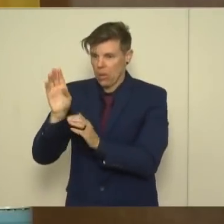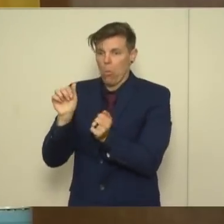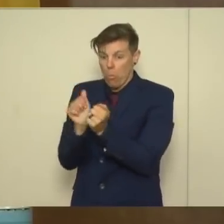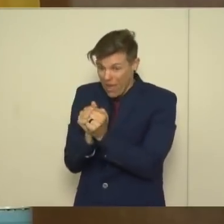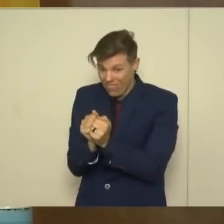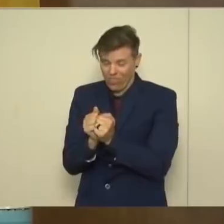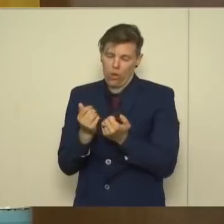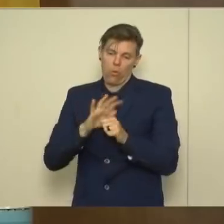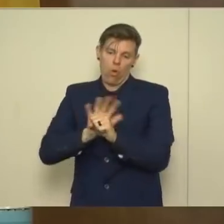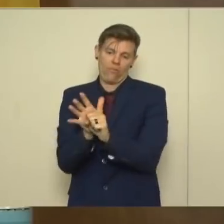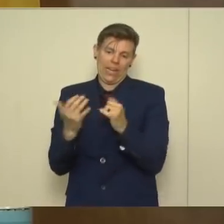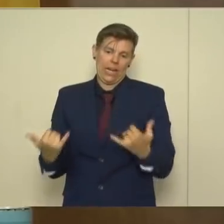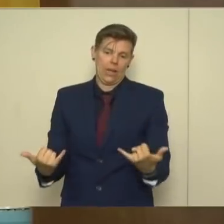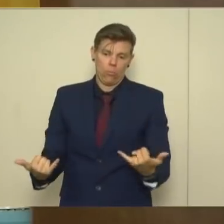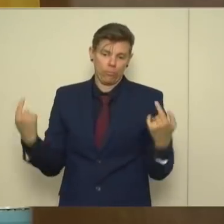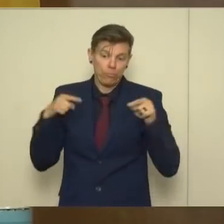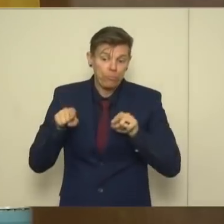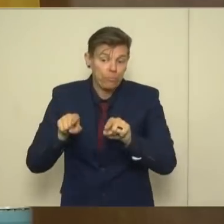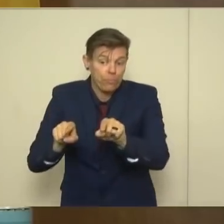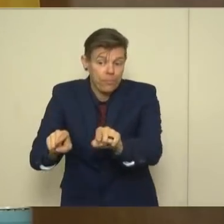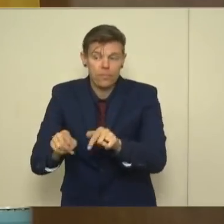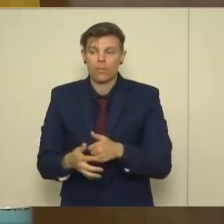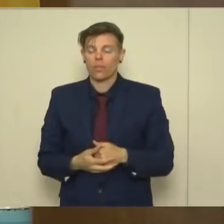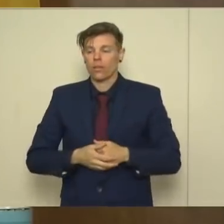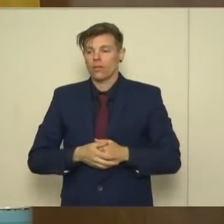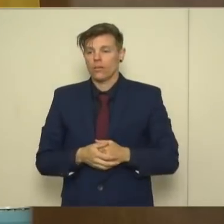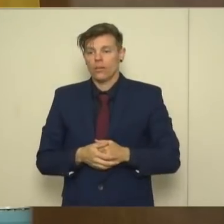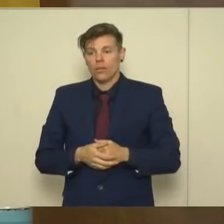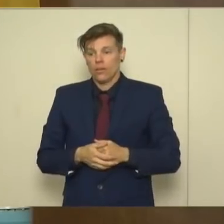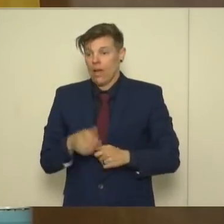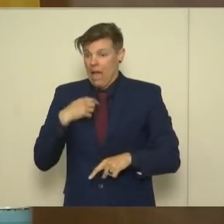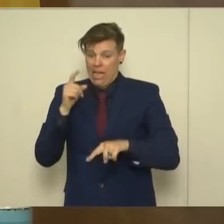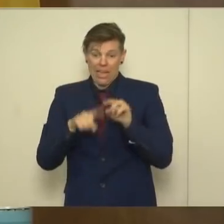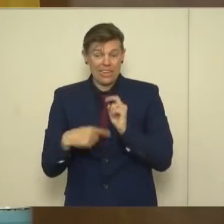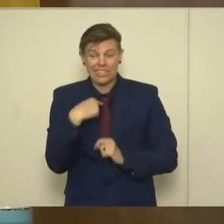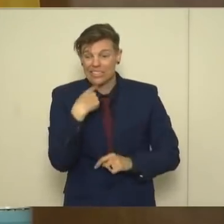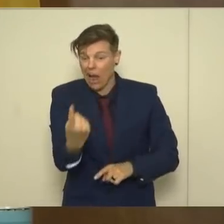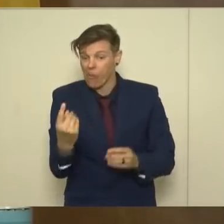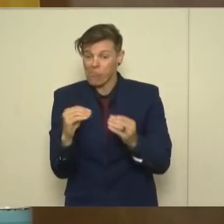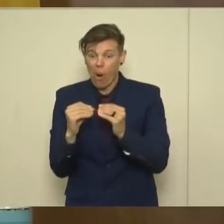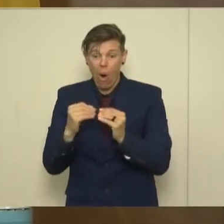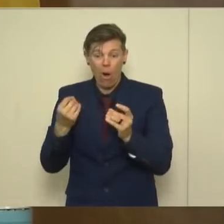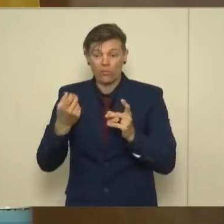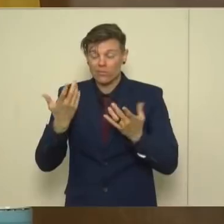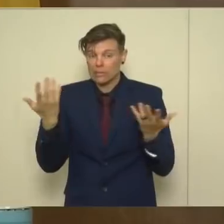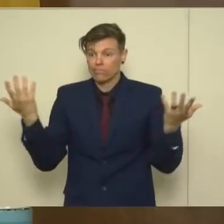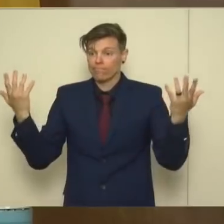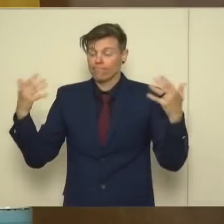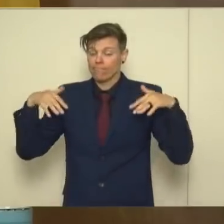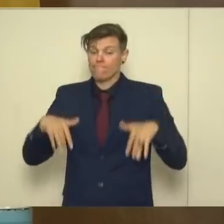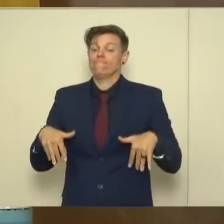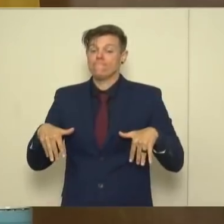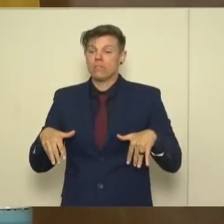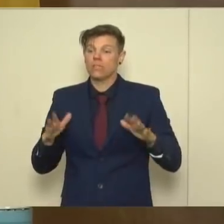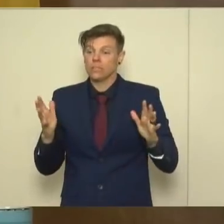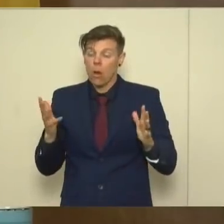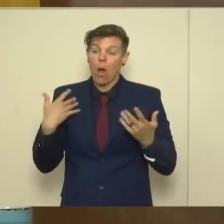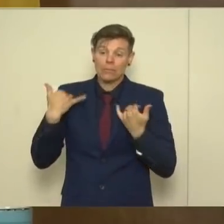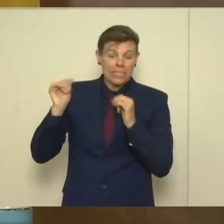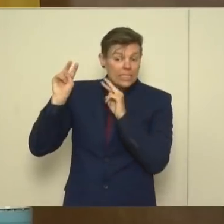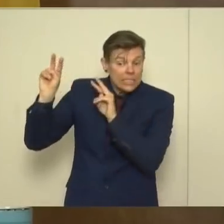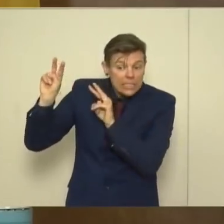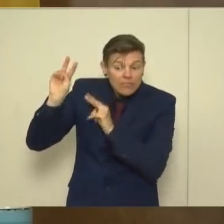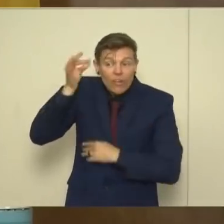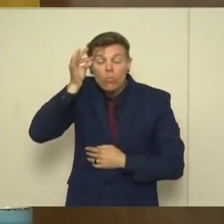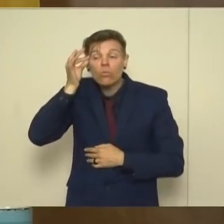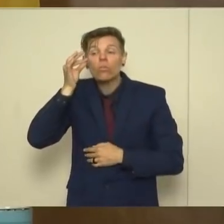So I can't be more specific than that. I think it's going to take that combination, and I am still expecting that we're going to get some combination. And